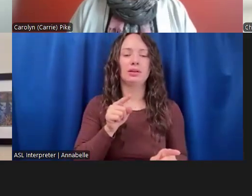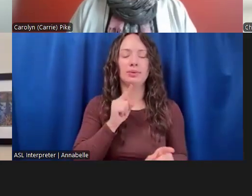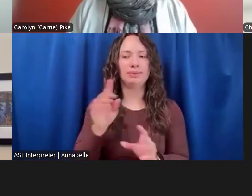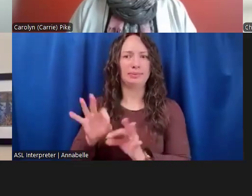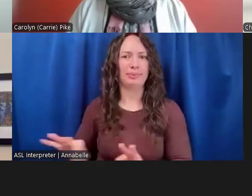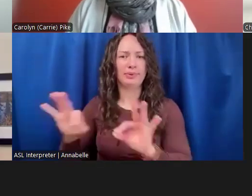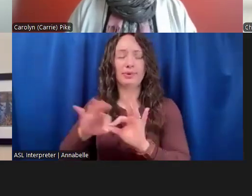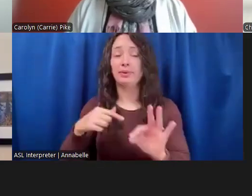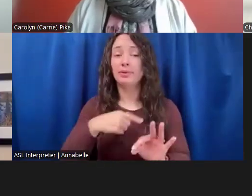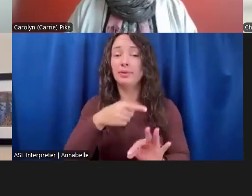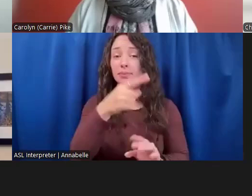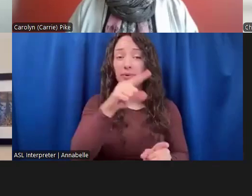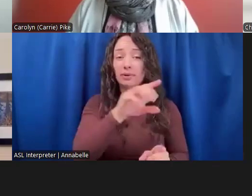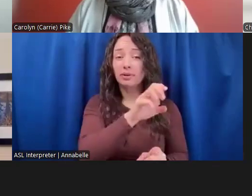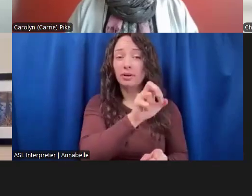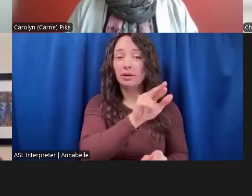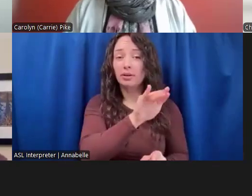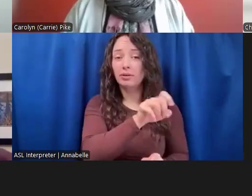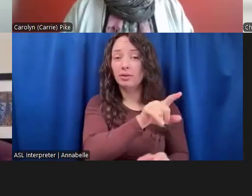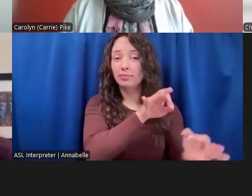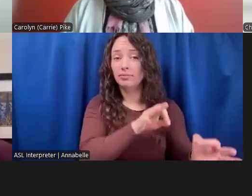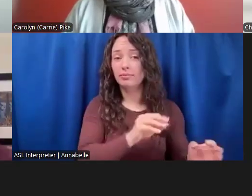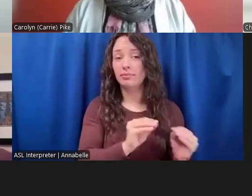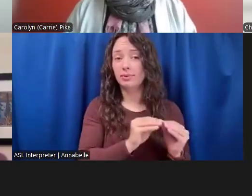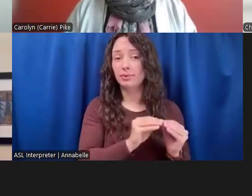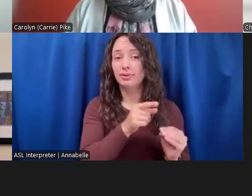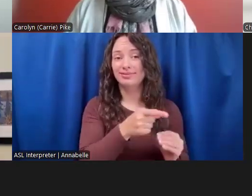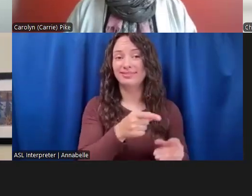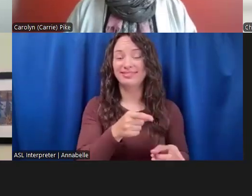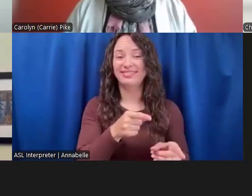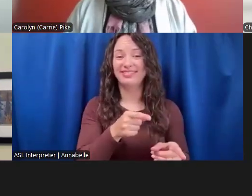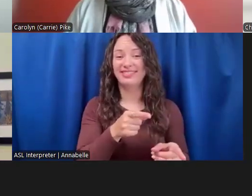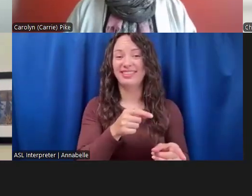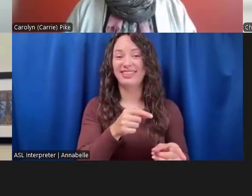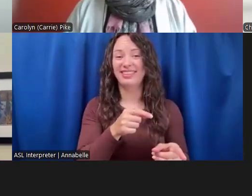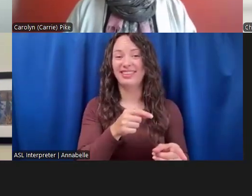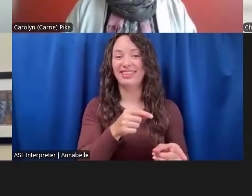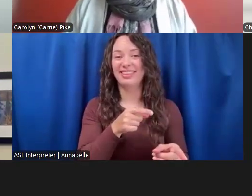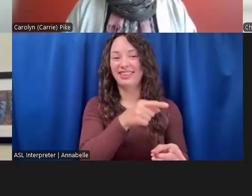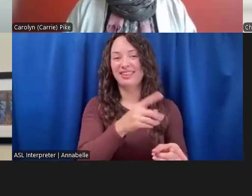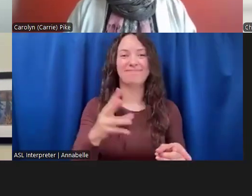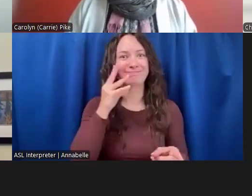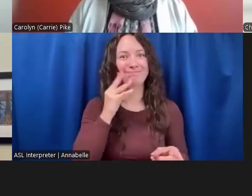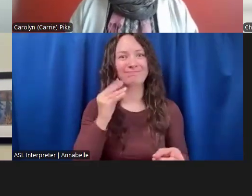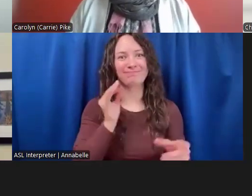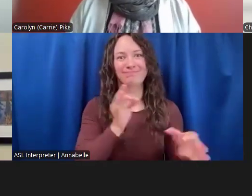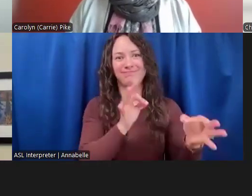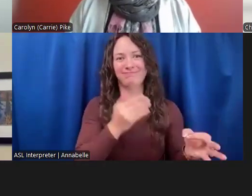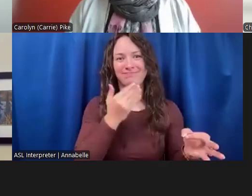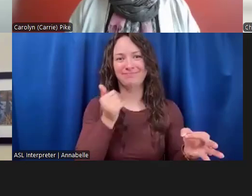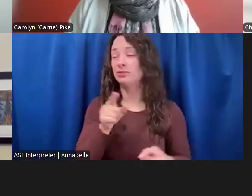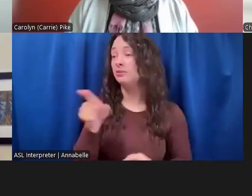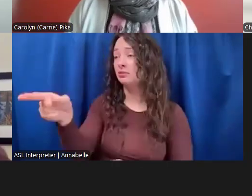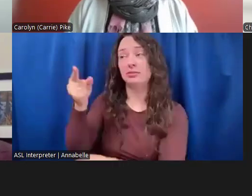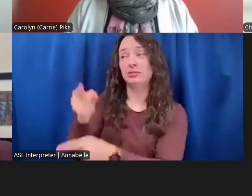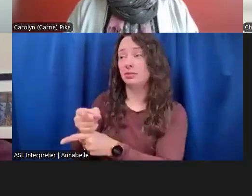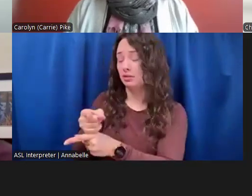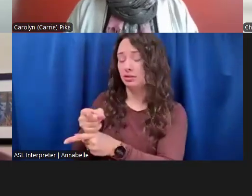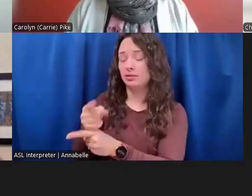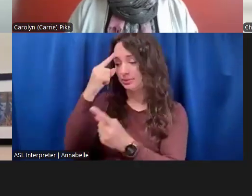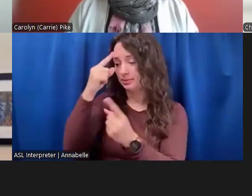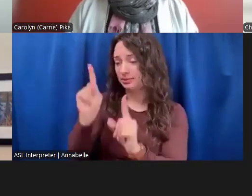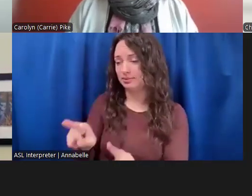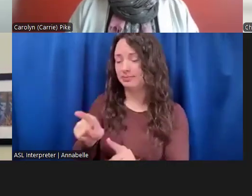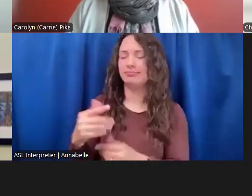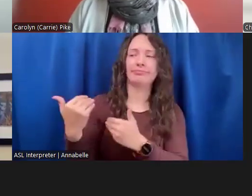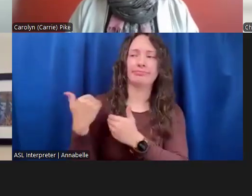you want to, you're more ear to the ground on that stuff than I am, but yeah. No, you're absolutely right. And it's the job of the